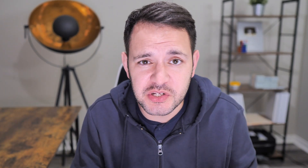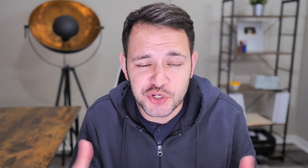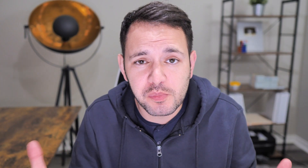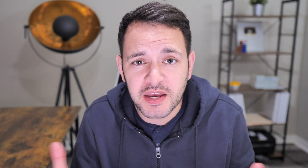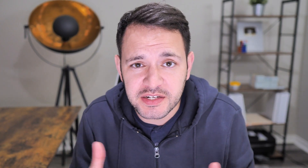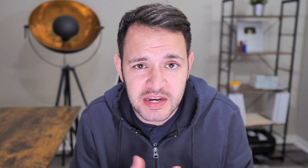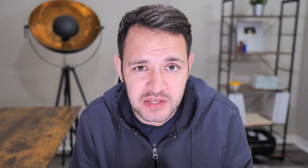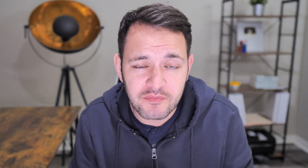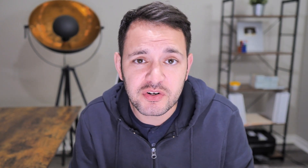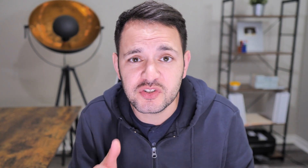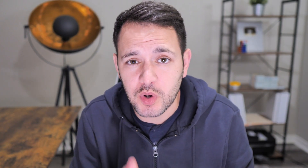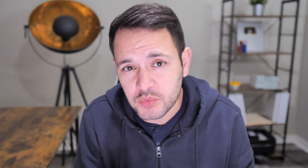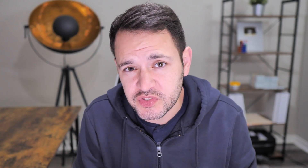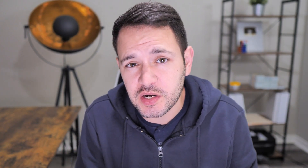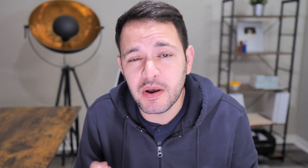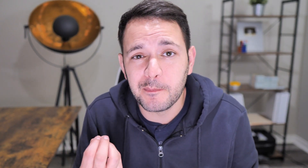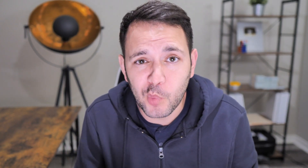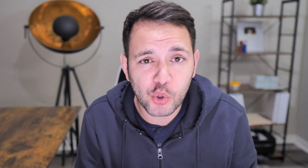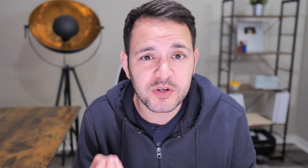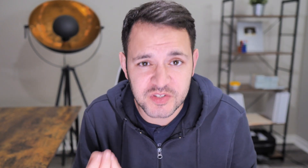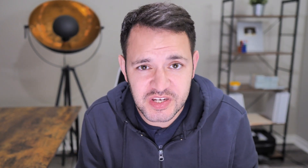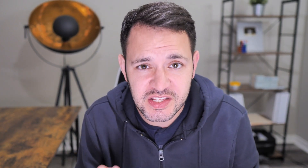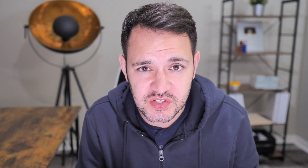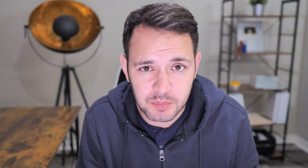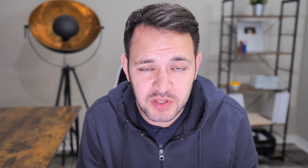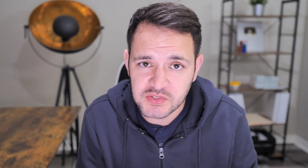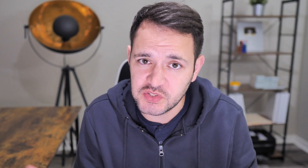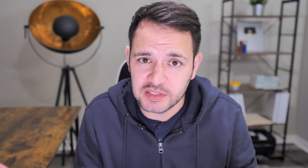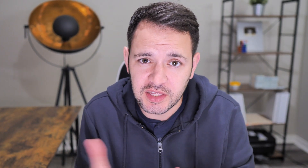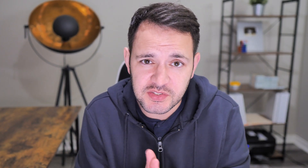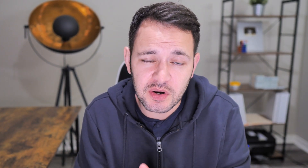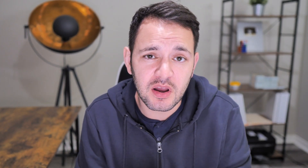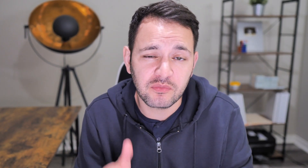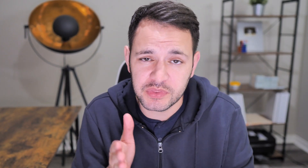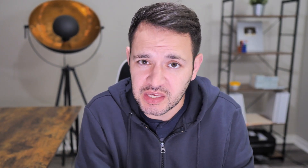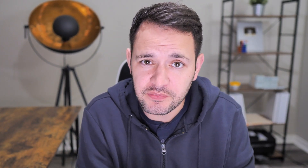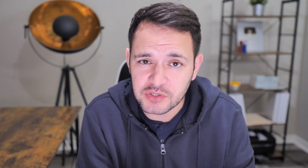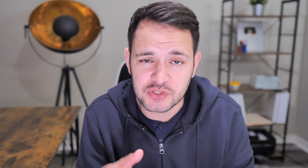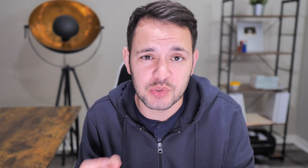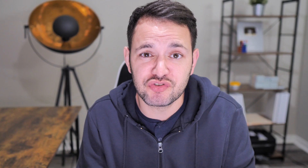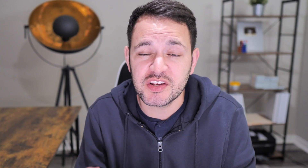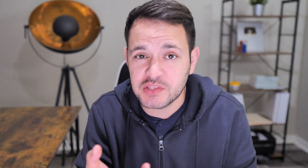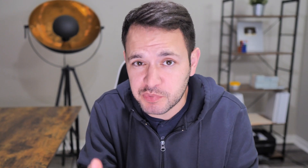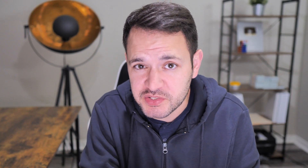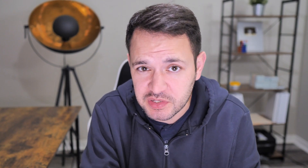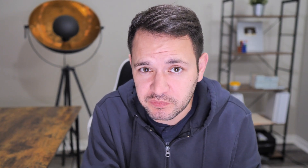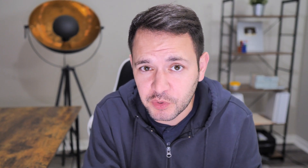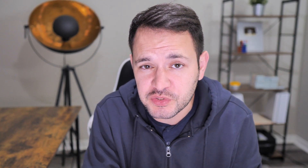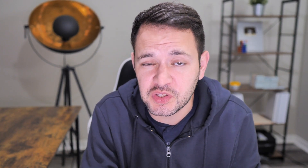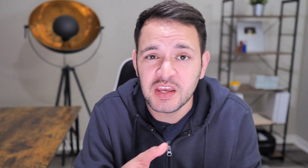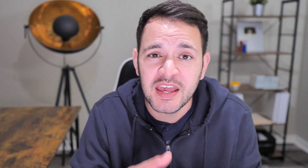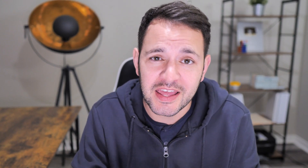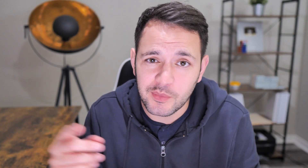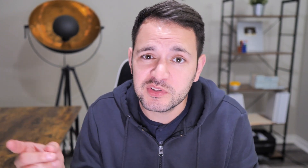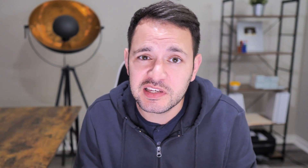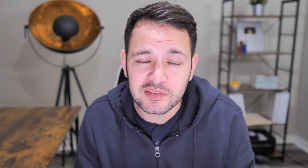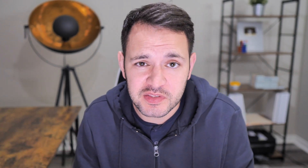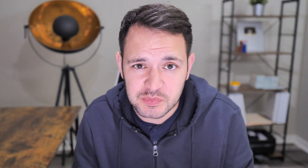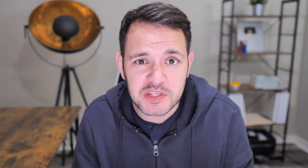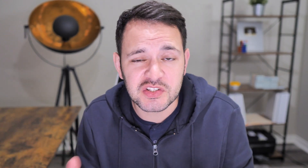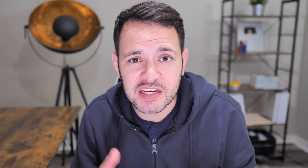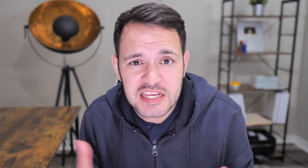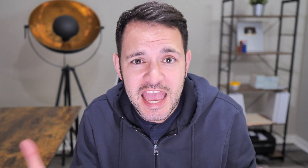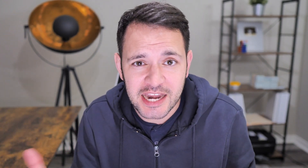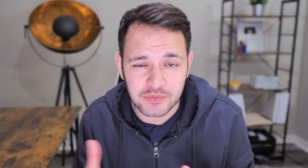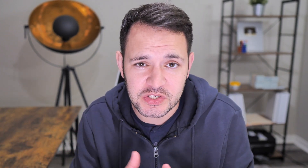with President Joe Biden and governors, what was said about more state stimulus. And let's start off with the governors who addressed the president first. And then we'll take a look at